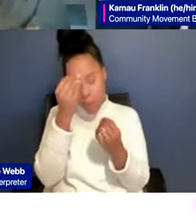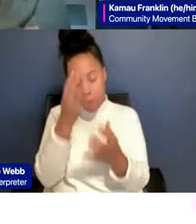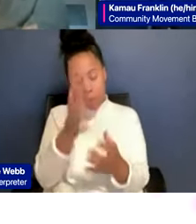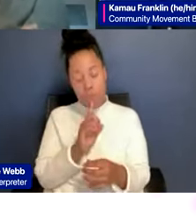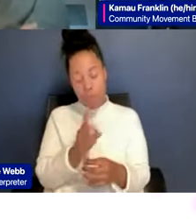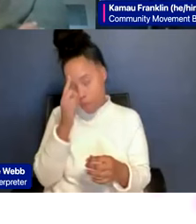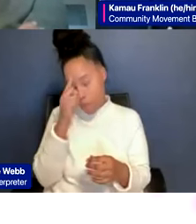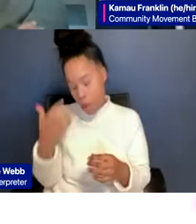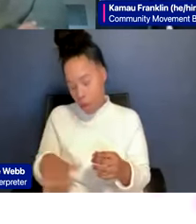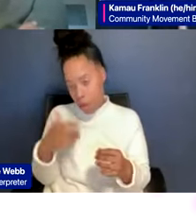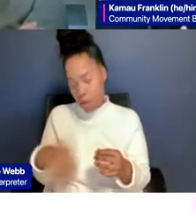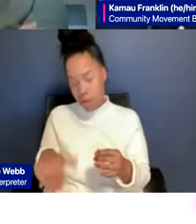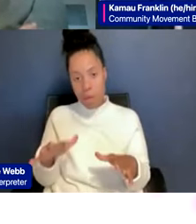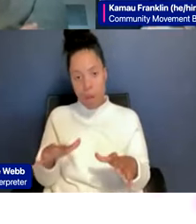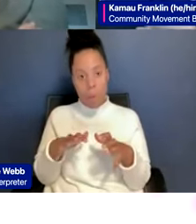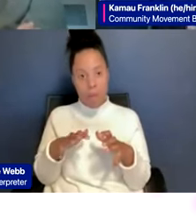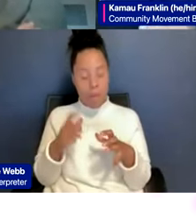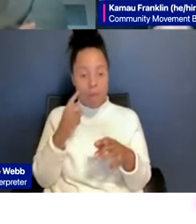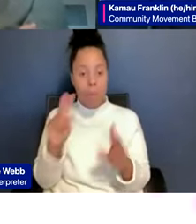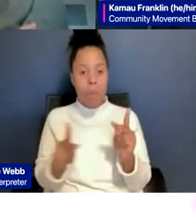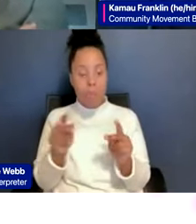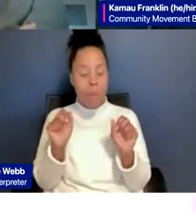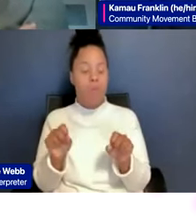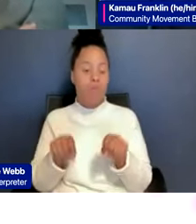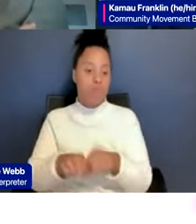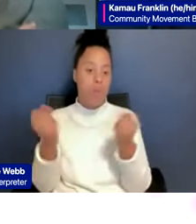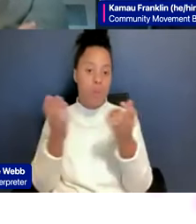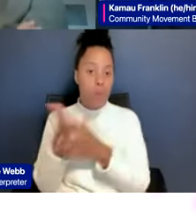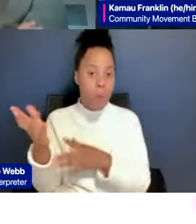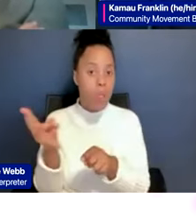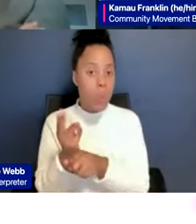to break through and use it, I think is pretty incredible.